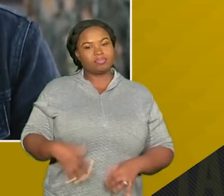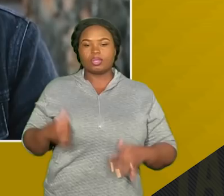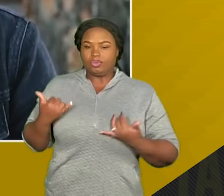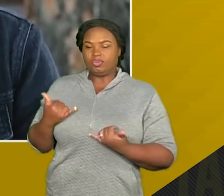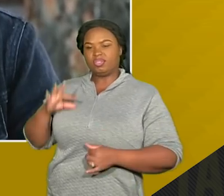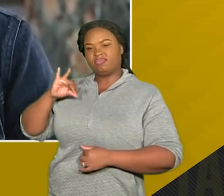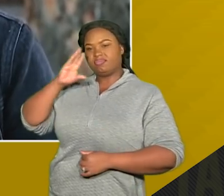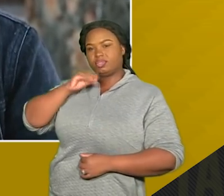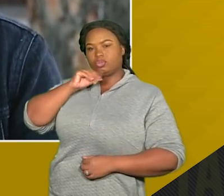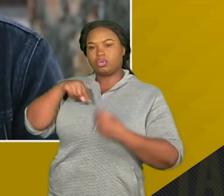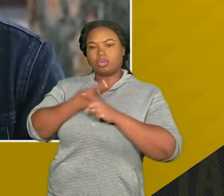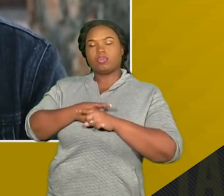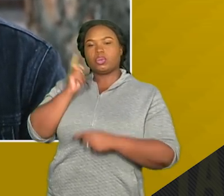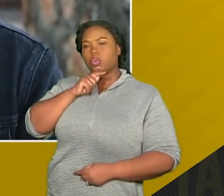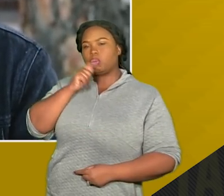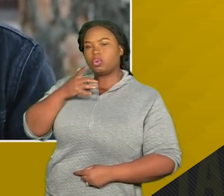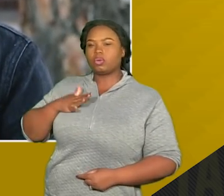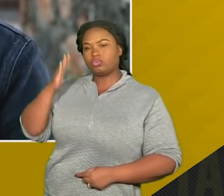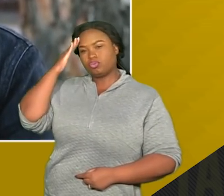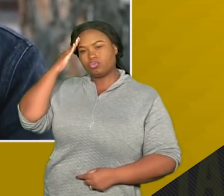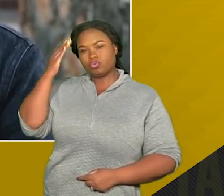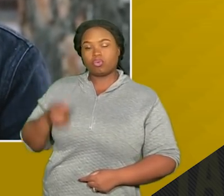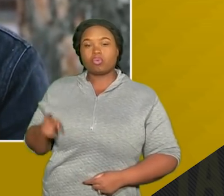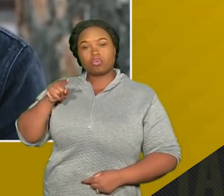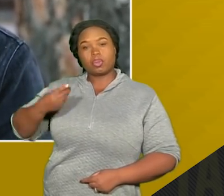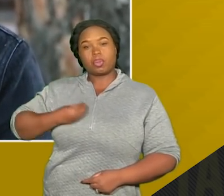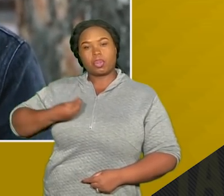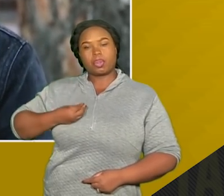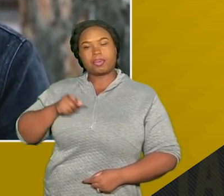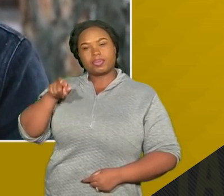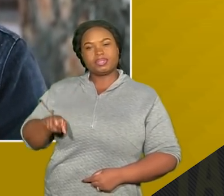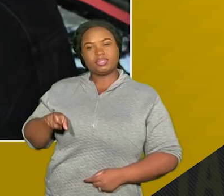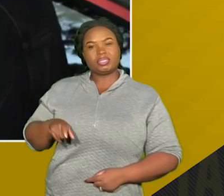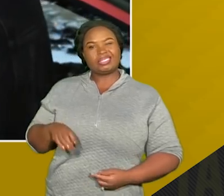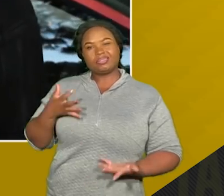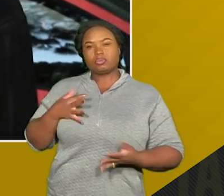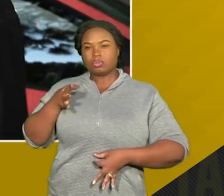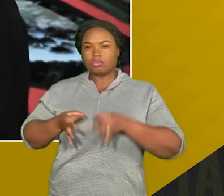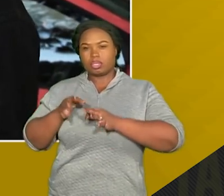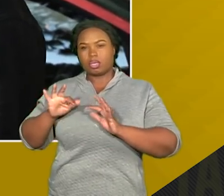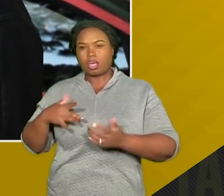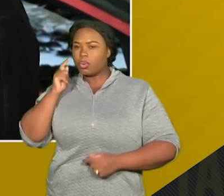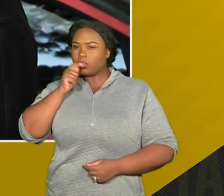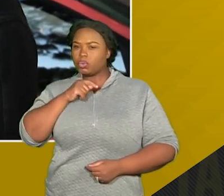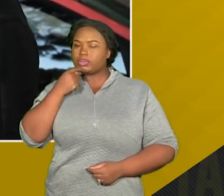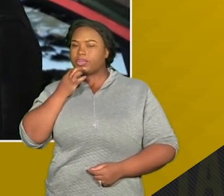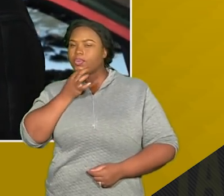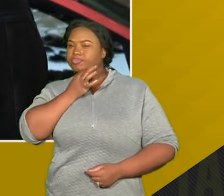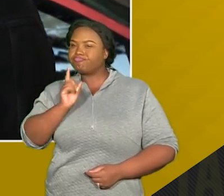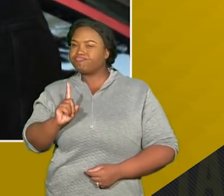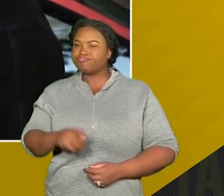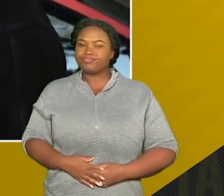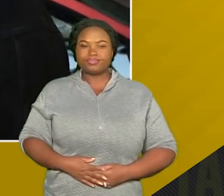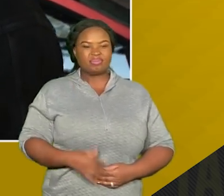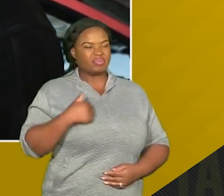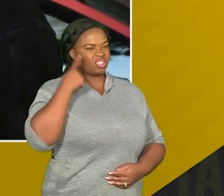re bua ka taba ena ya buloi. And re batla ho tseba hore wena, if as a young person, if you had to define buloi, o ka re ke eng? Nka re buloi ke